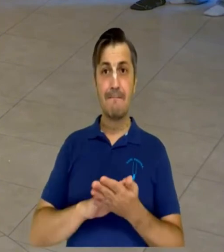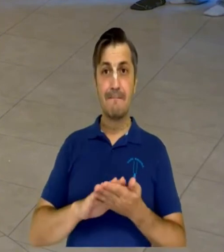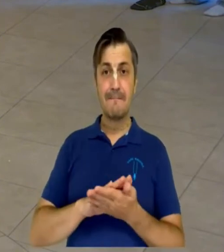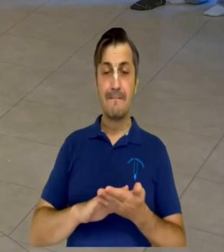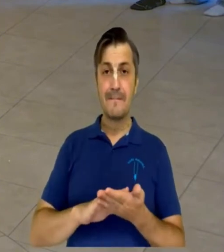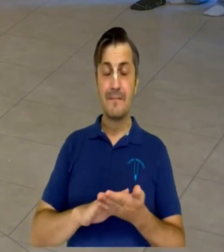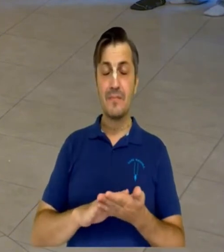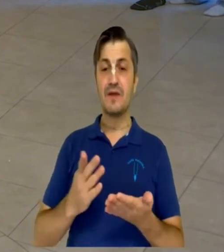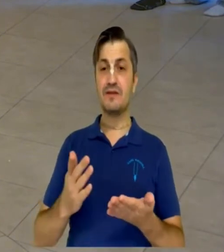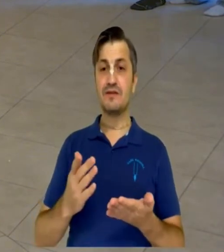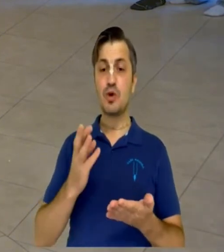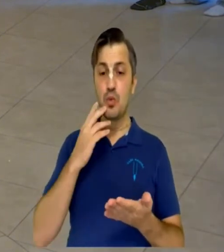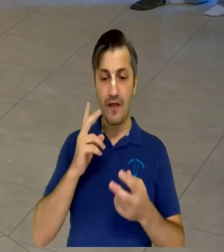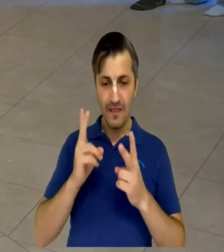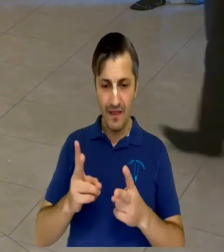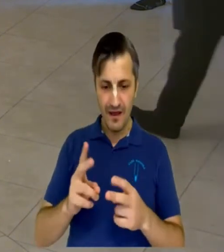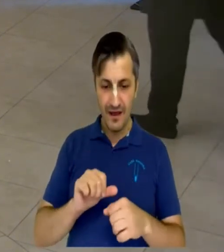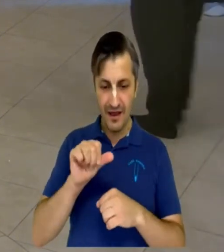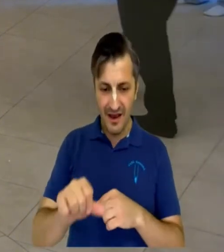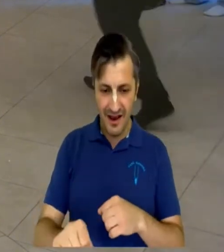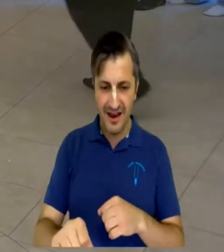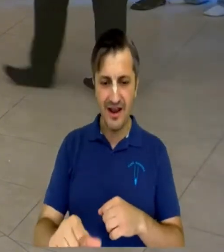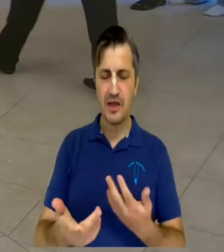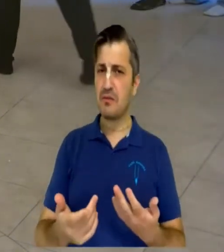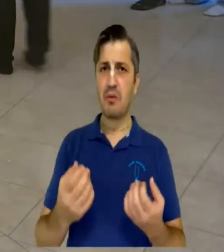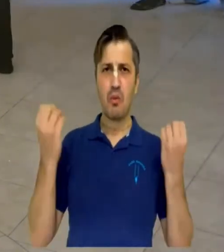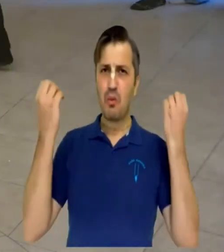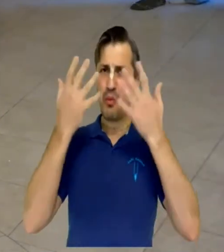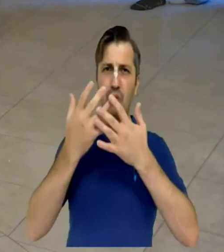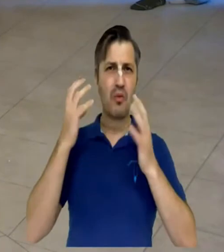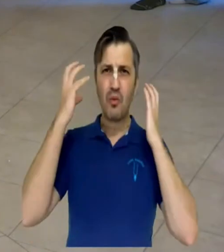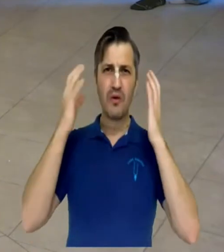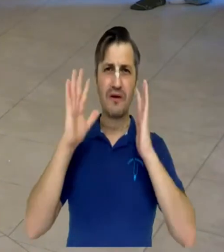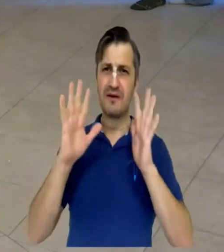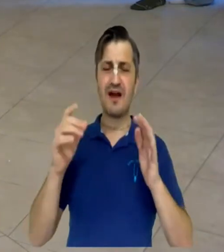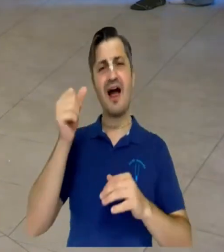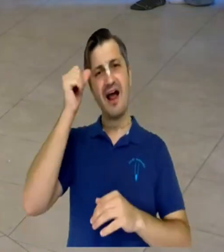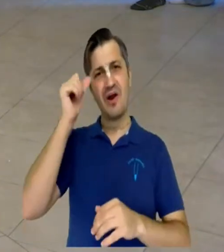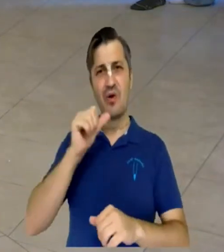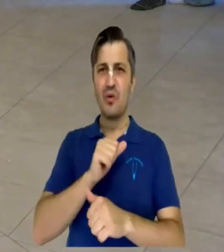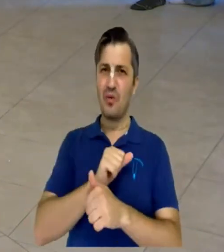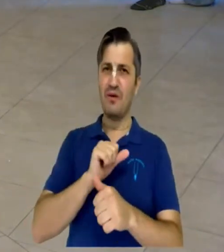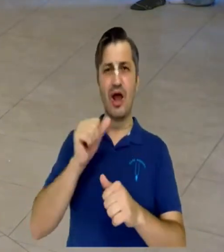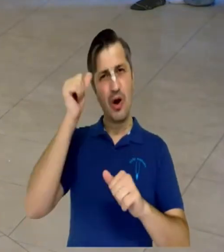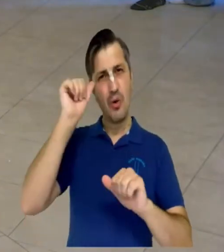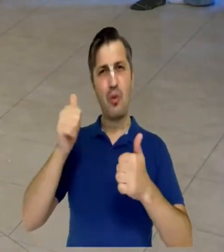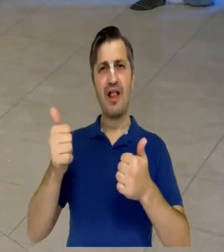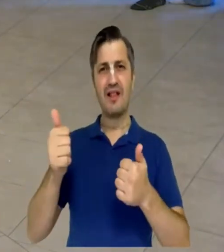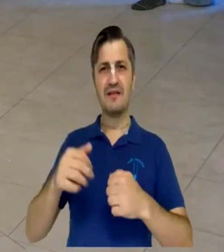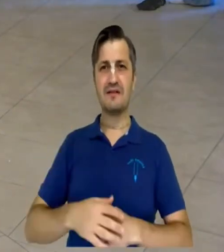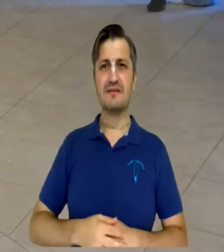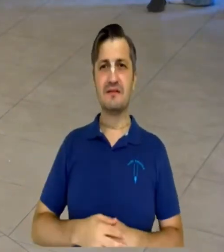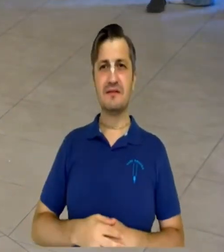Traigunya Vishaya Veda Nishtraigunya Bhavarjuna. He says, the Veda is just dealing with these